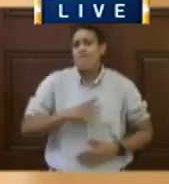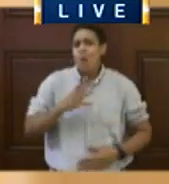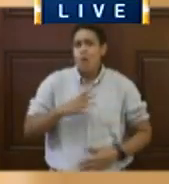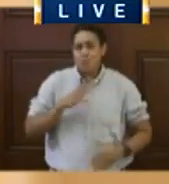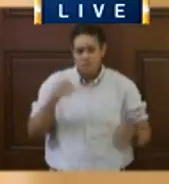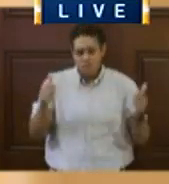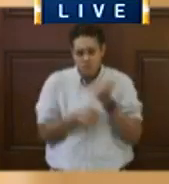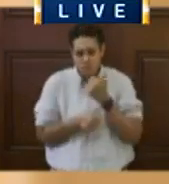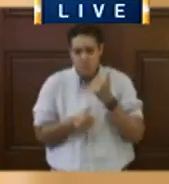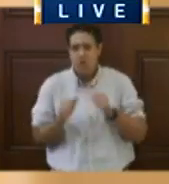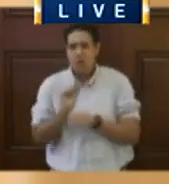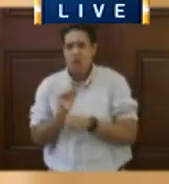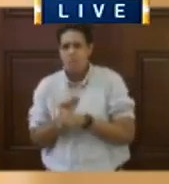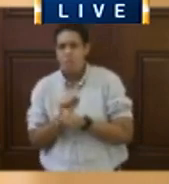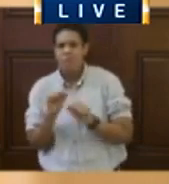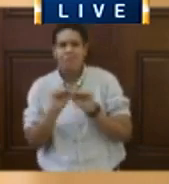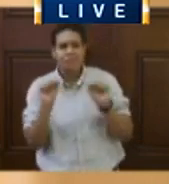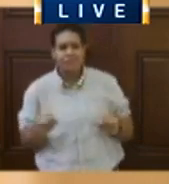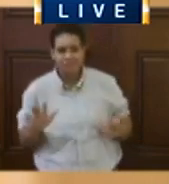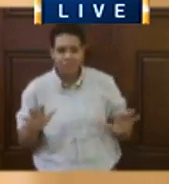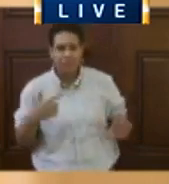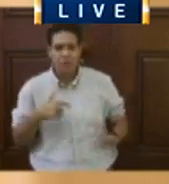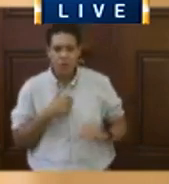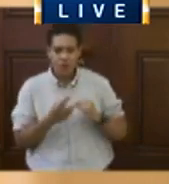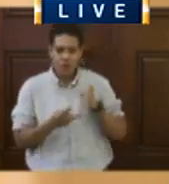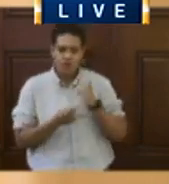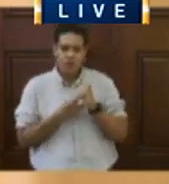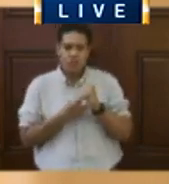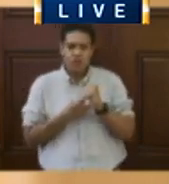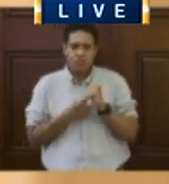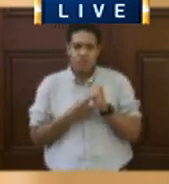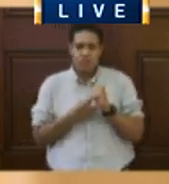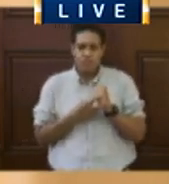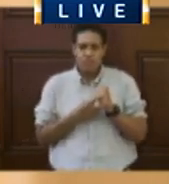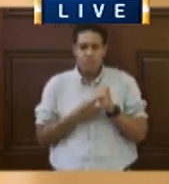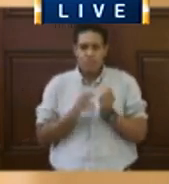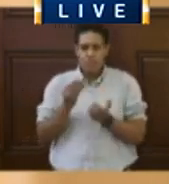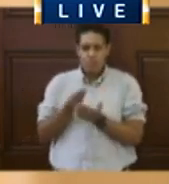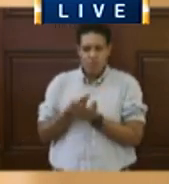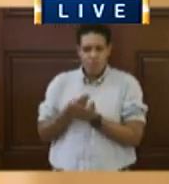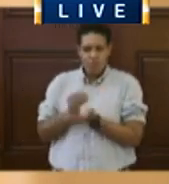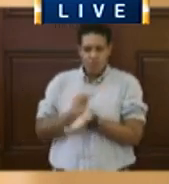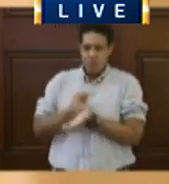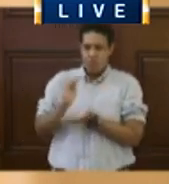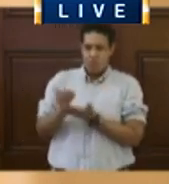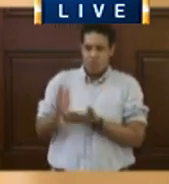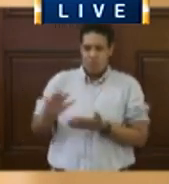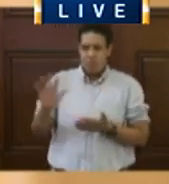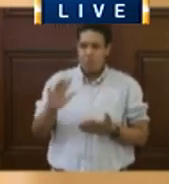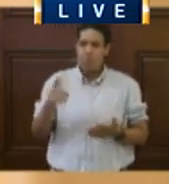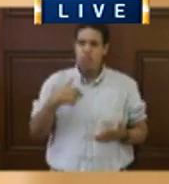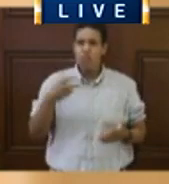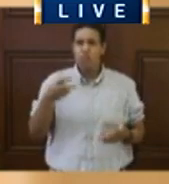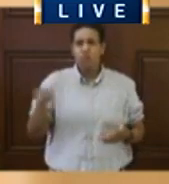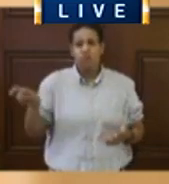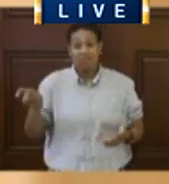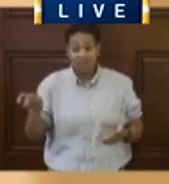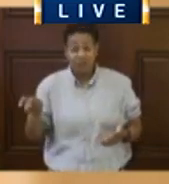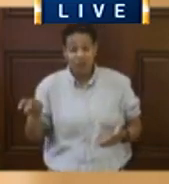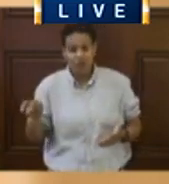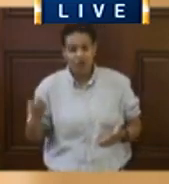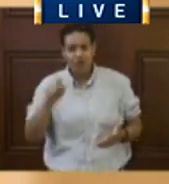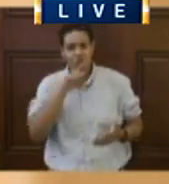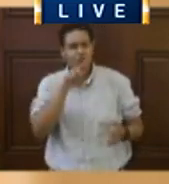employed, and we have reserved a sum that we'll be transferring to